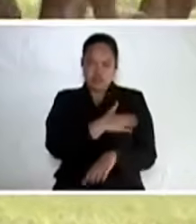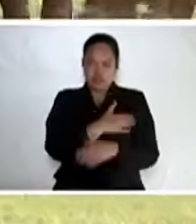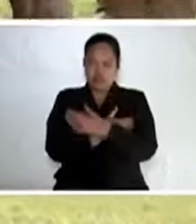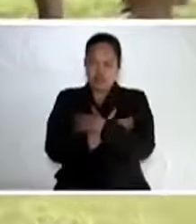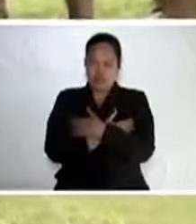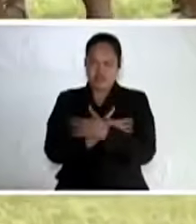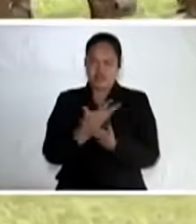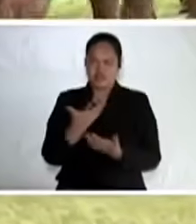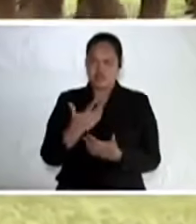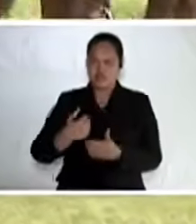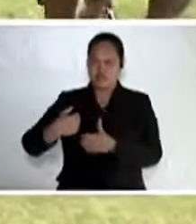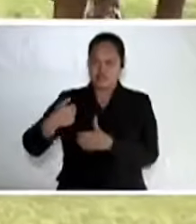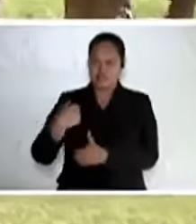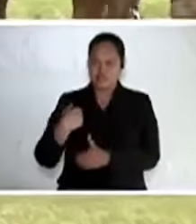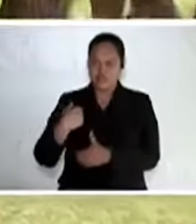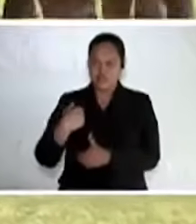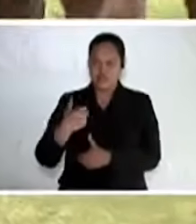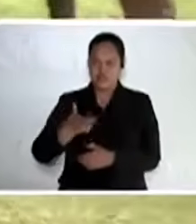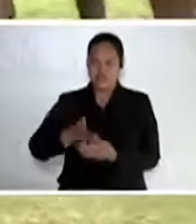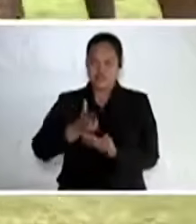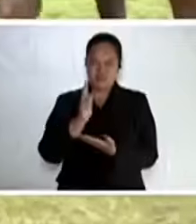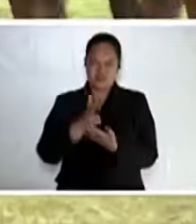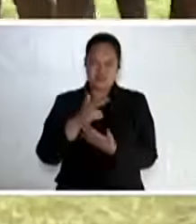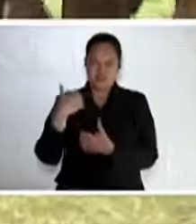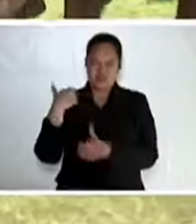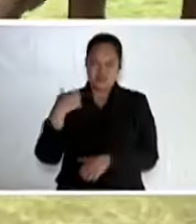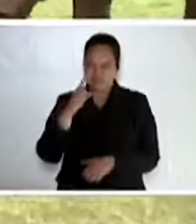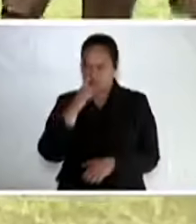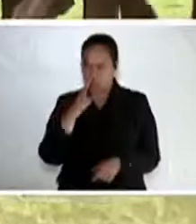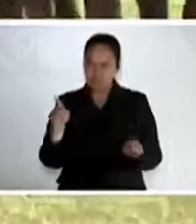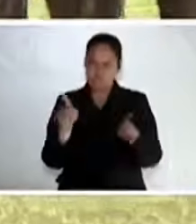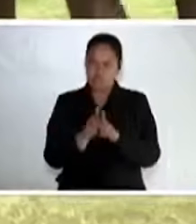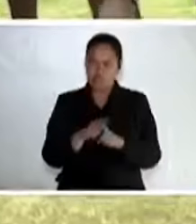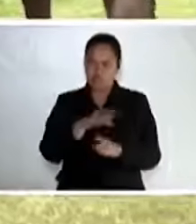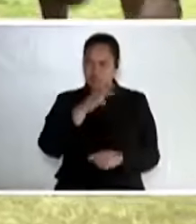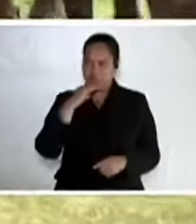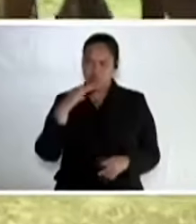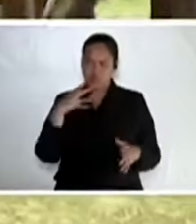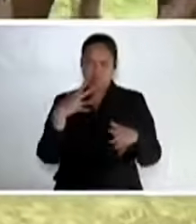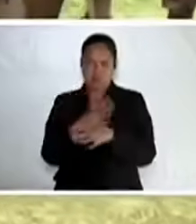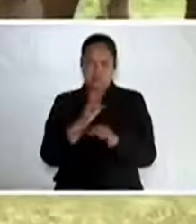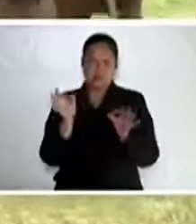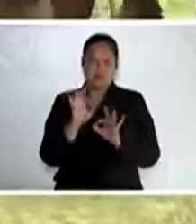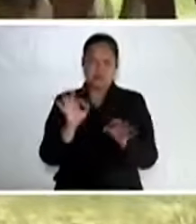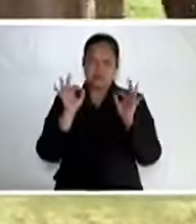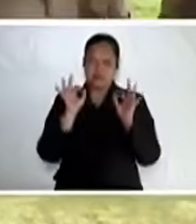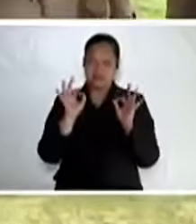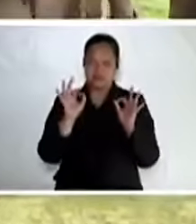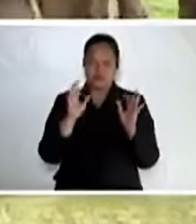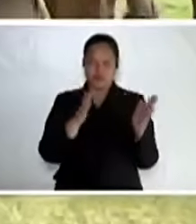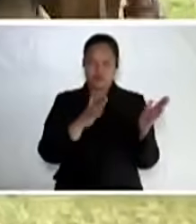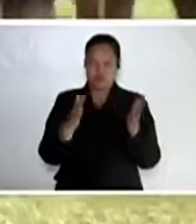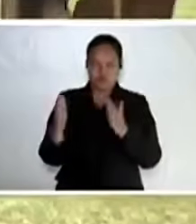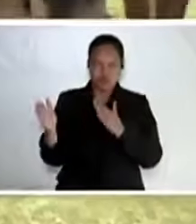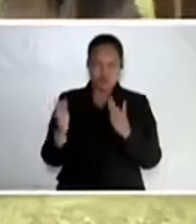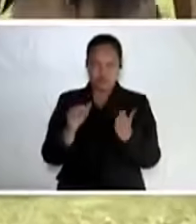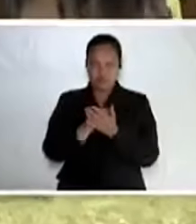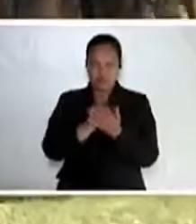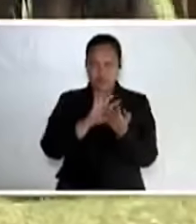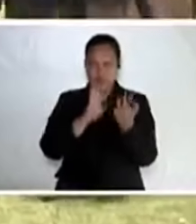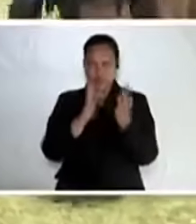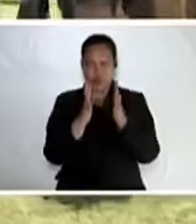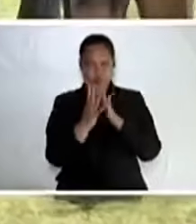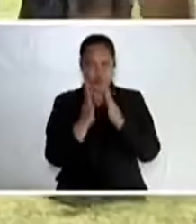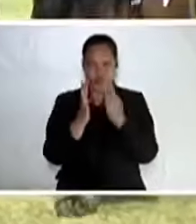ya rangi e sandra e toto batekeve me bakaenda bondine dine taka ni mataka ni kua da wonu bana takira